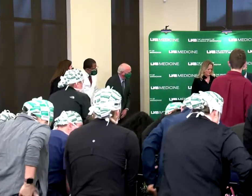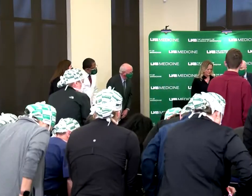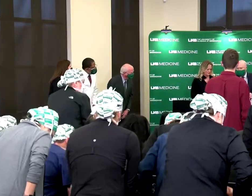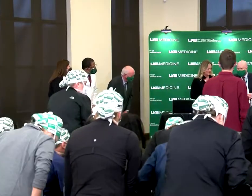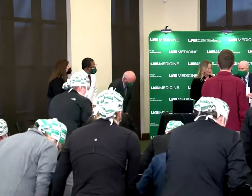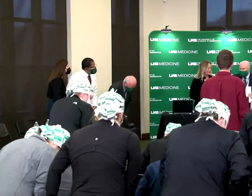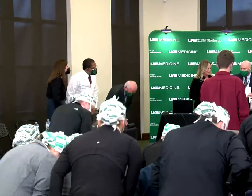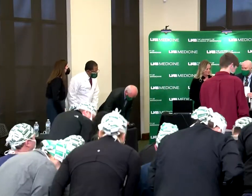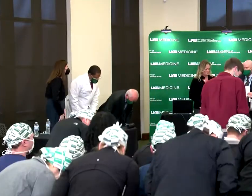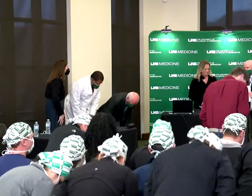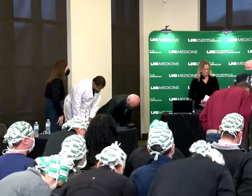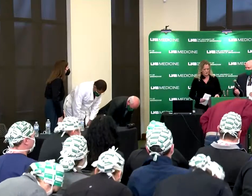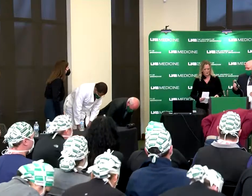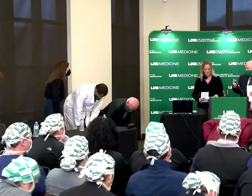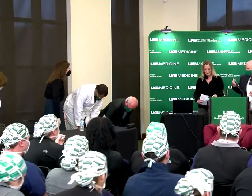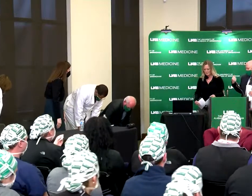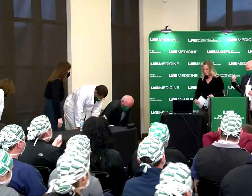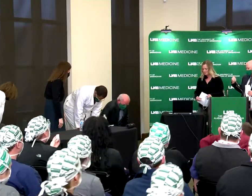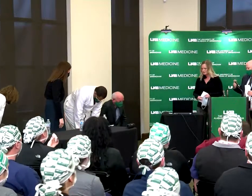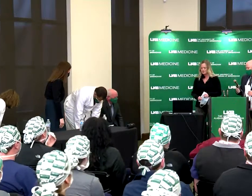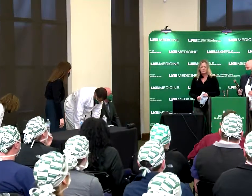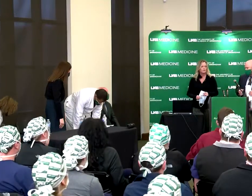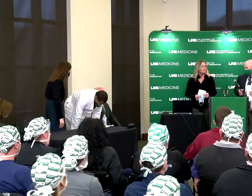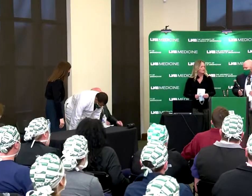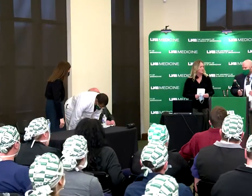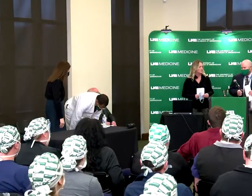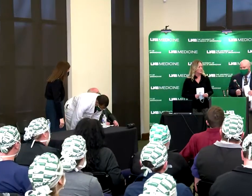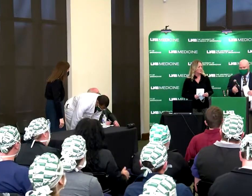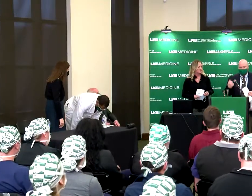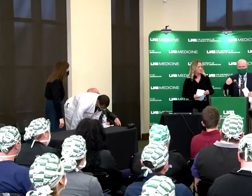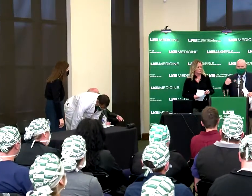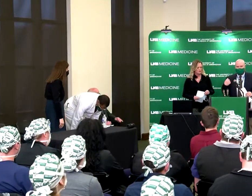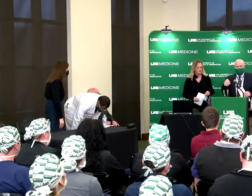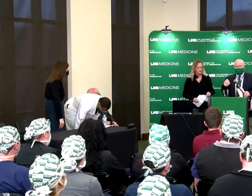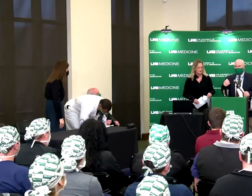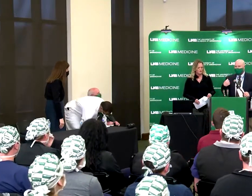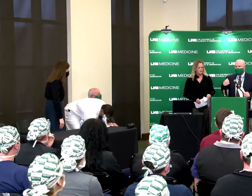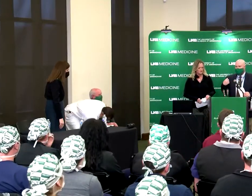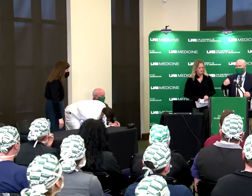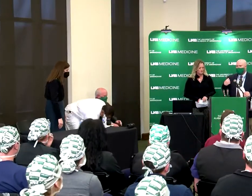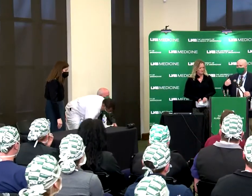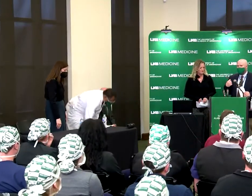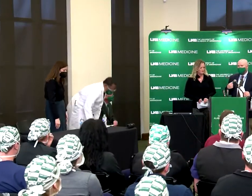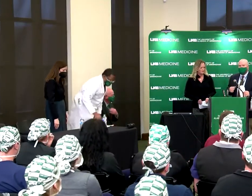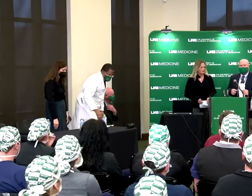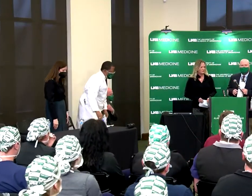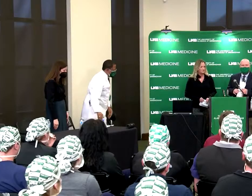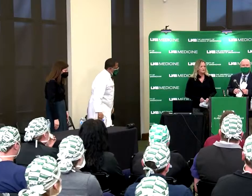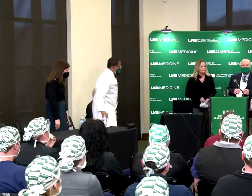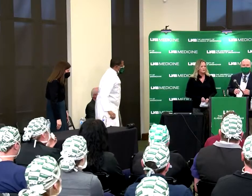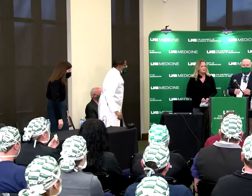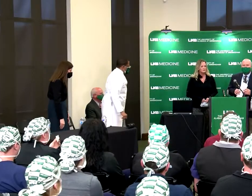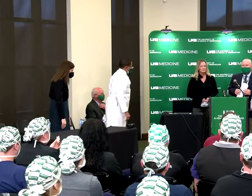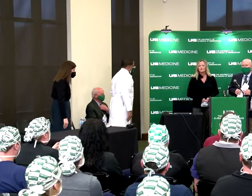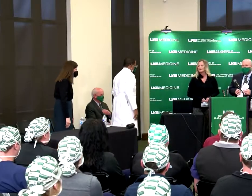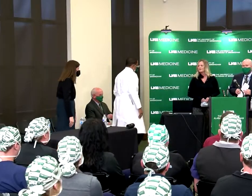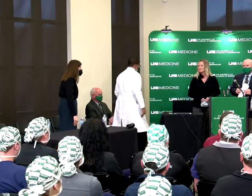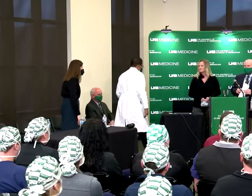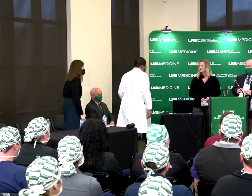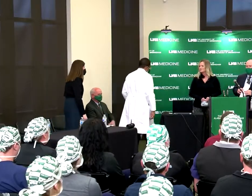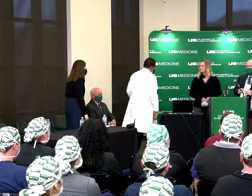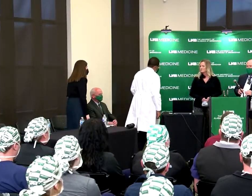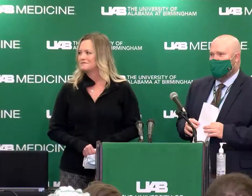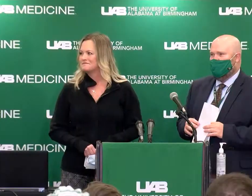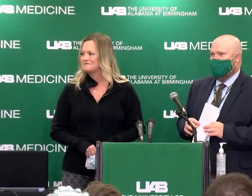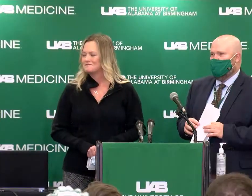Thank you, Julie. We're going to ask Dr. Lott to join and Dr. Vickers to join Julie up here for questions. Media, if you